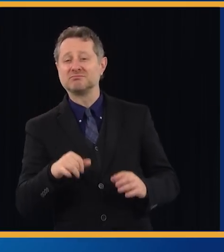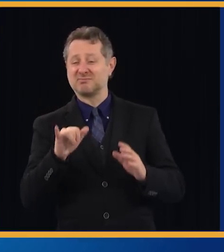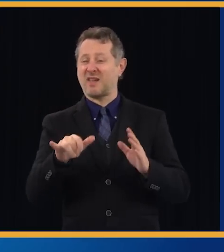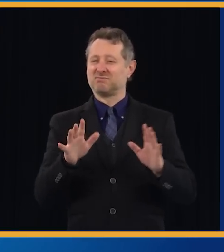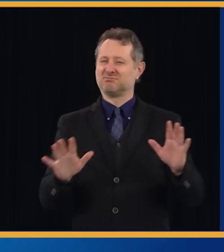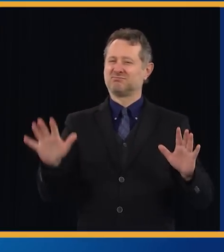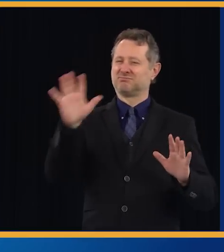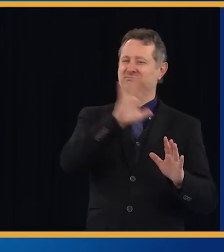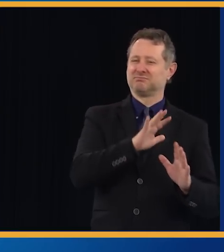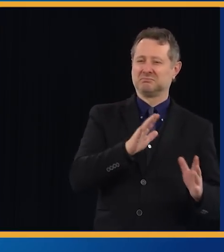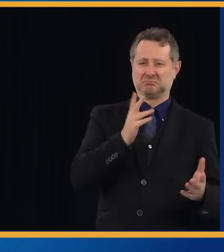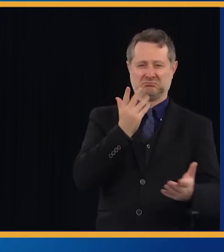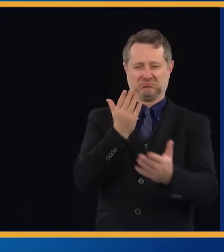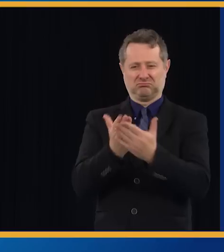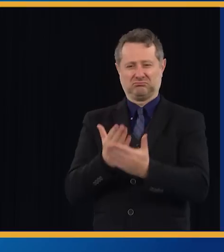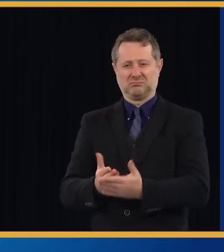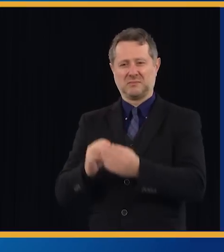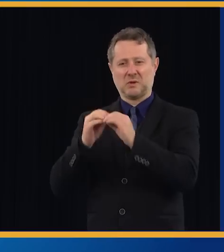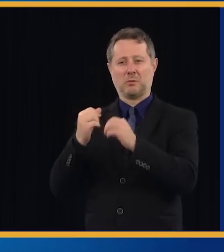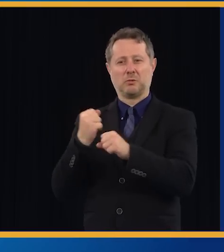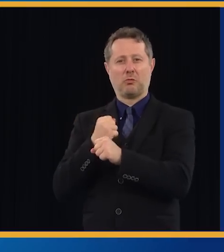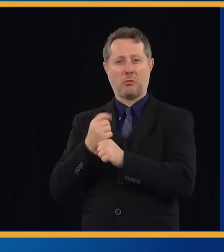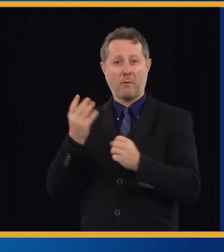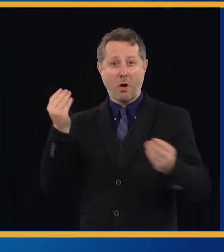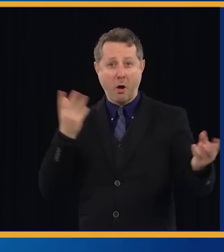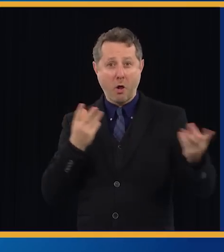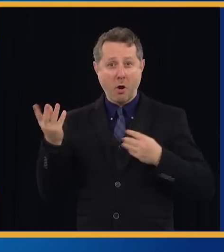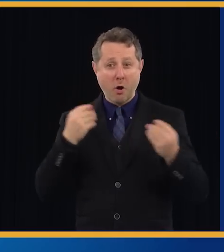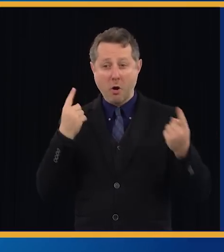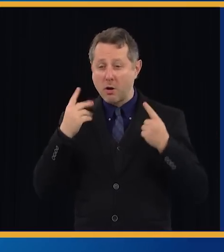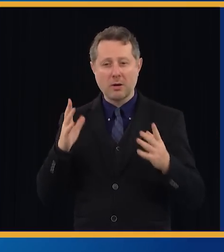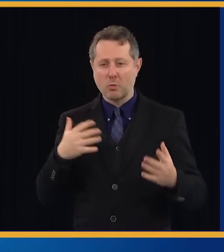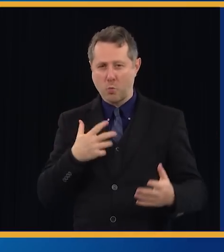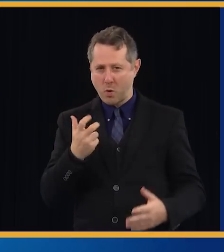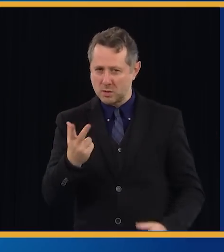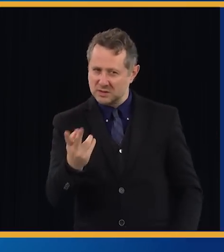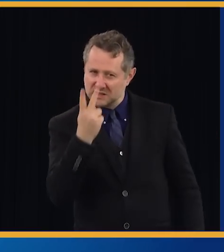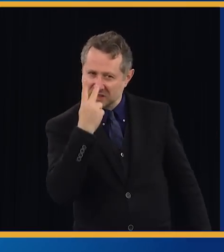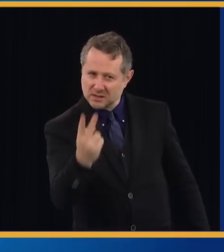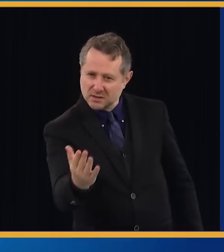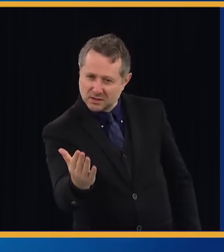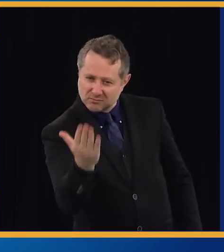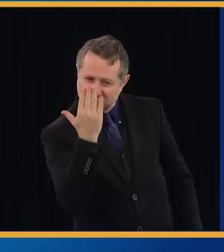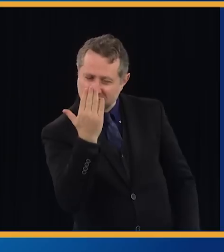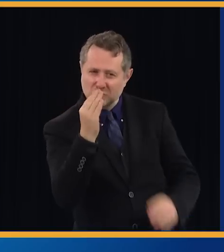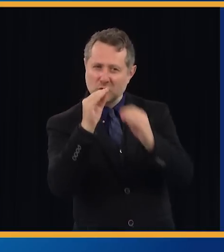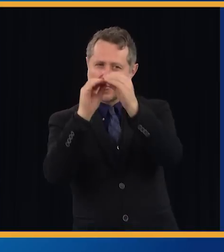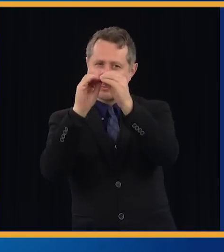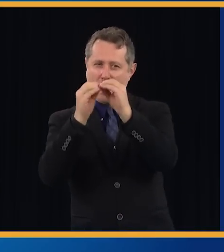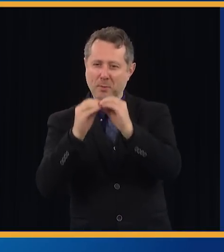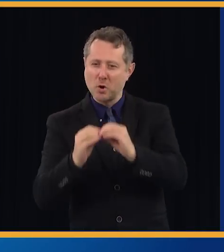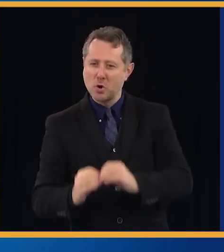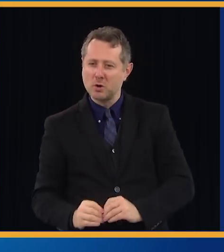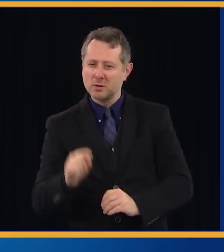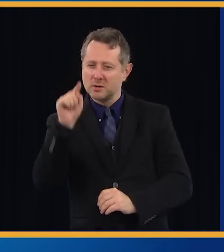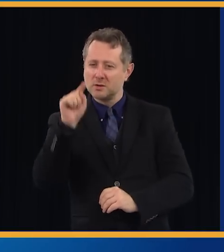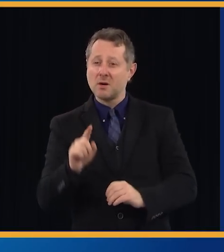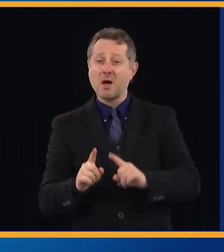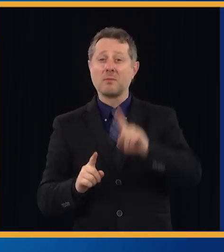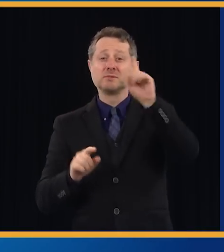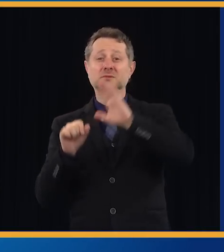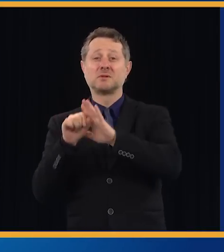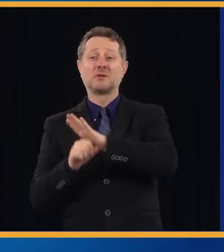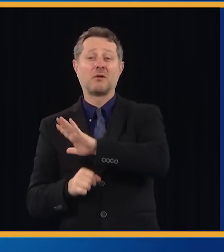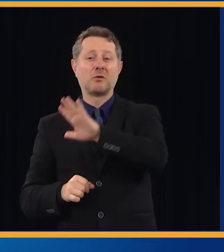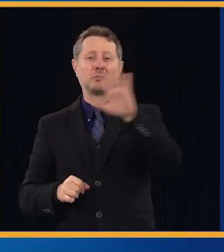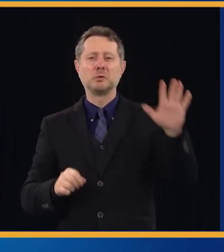we have known, but it puts numbers to it. Rest of the state is basically upstate New York,